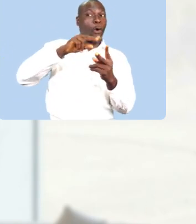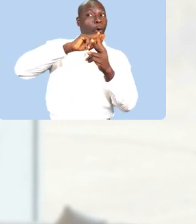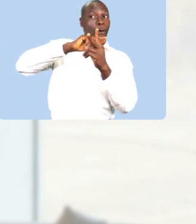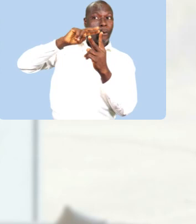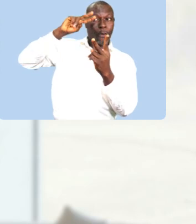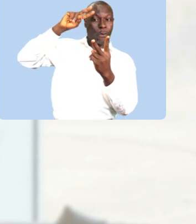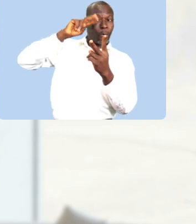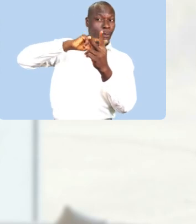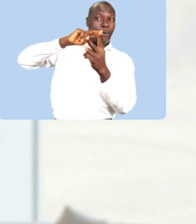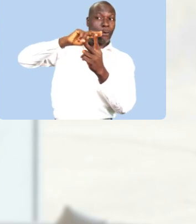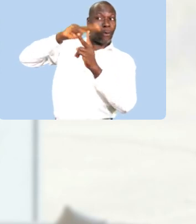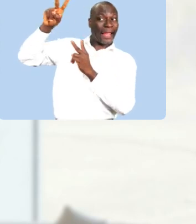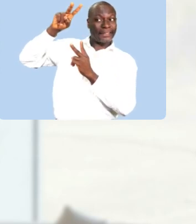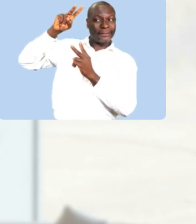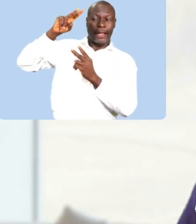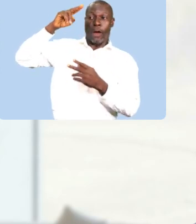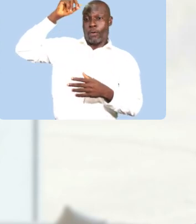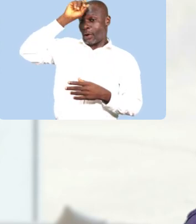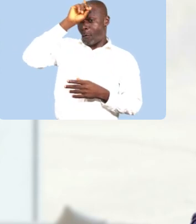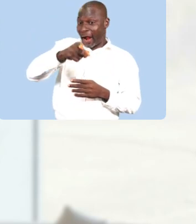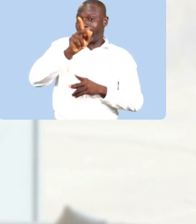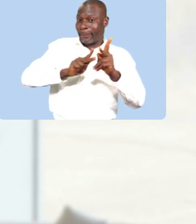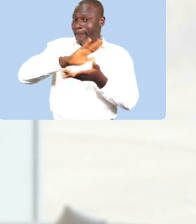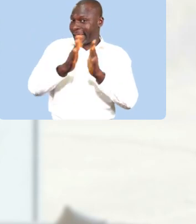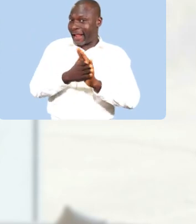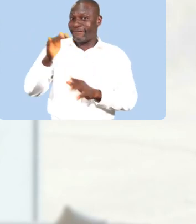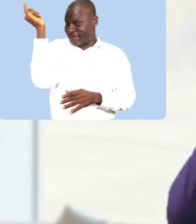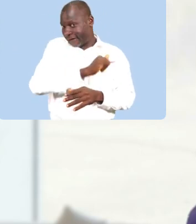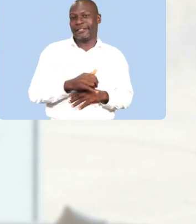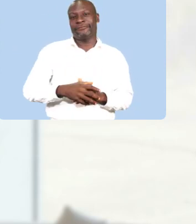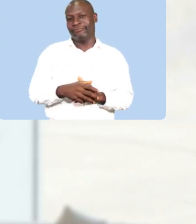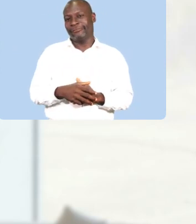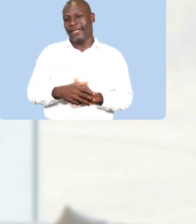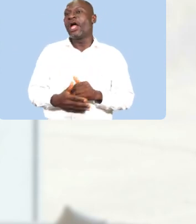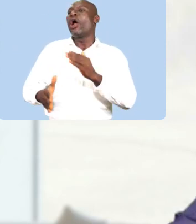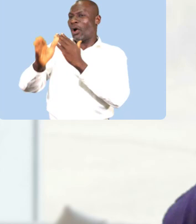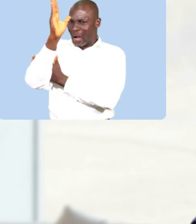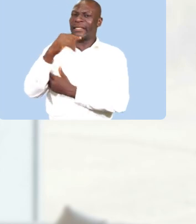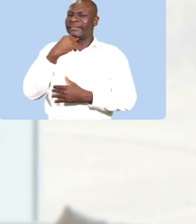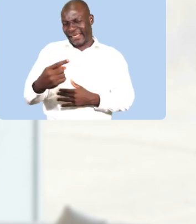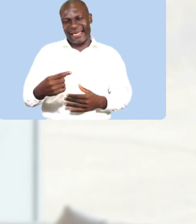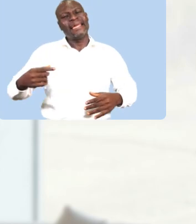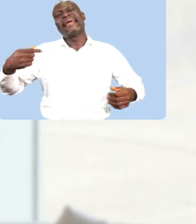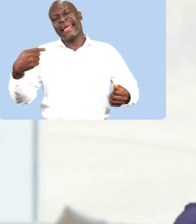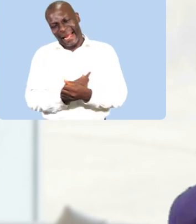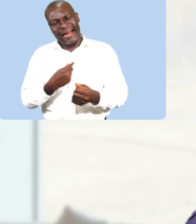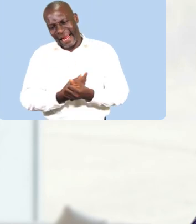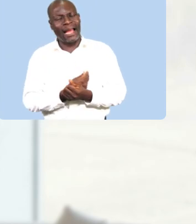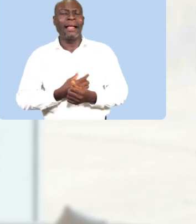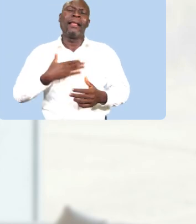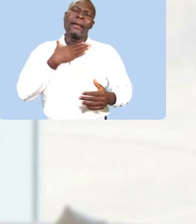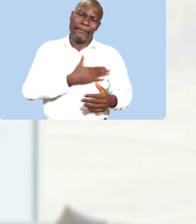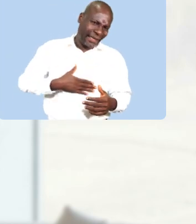Wabedane enkwasia fono. Onyankopon asemnye. Omay gana. Tutumrika. Ne